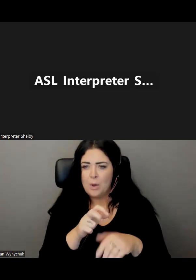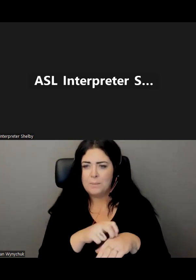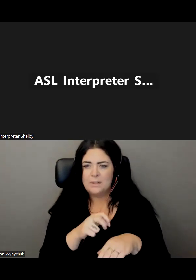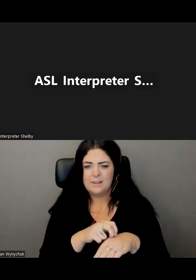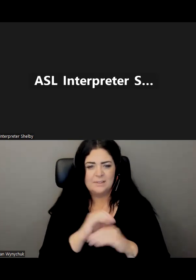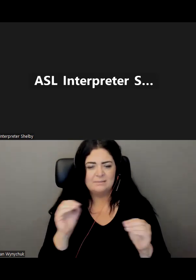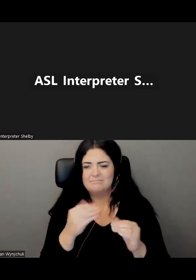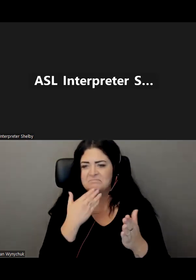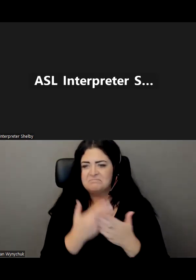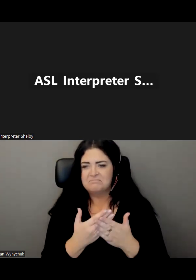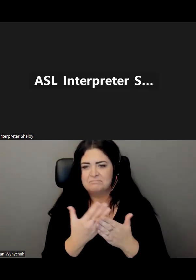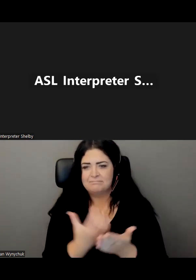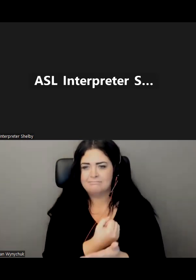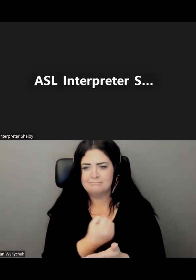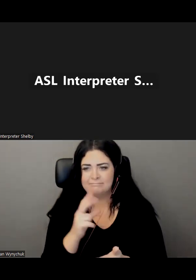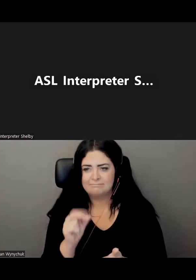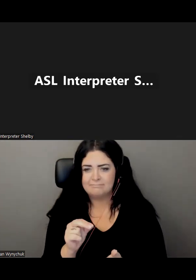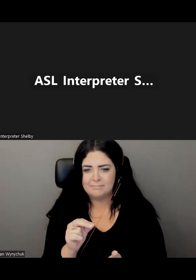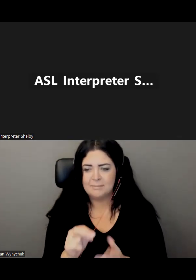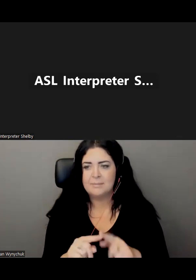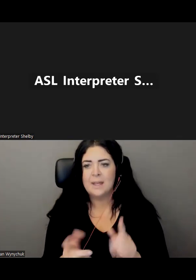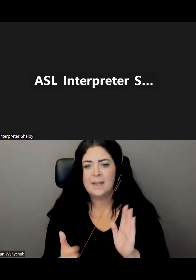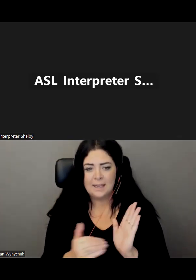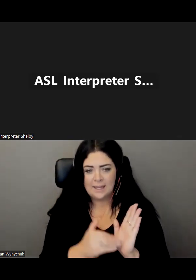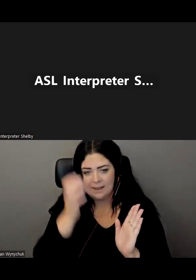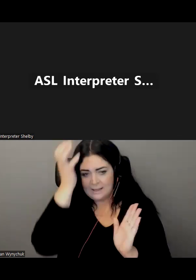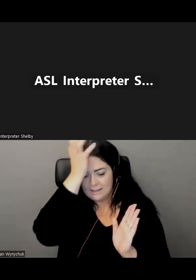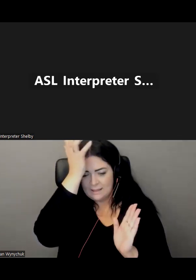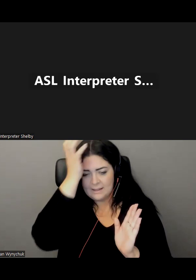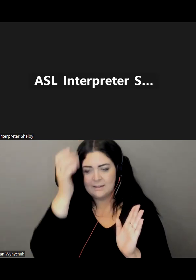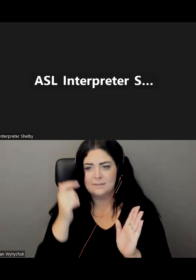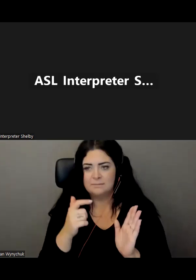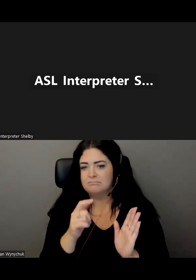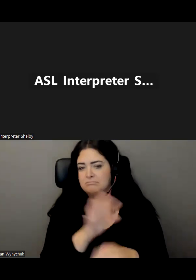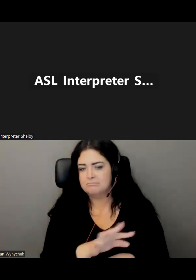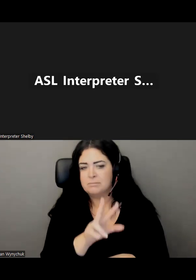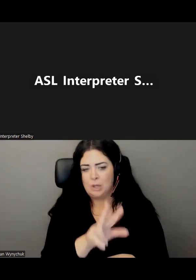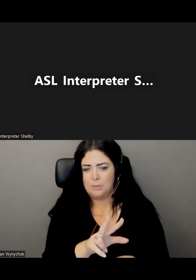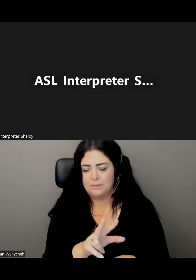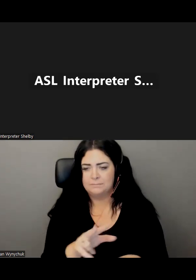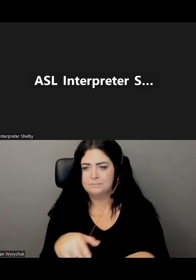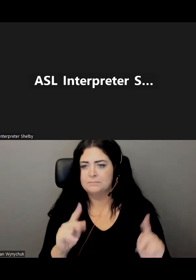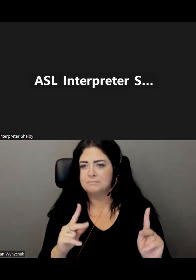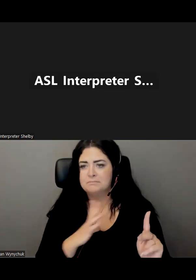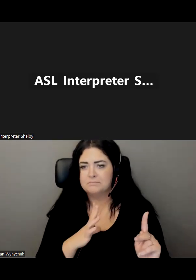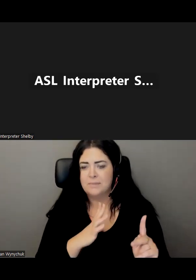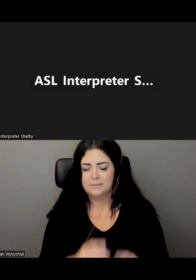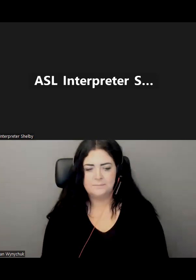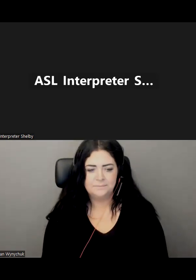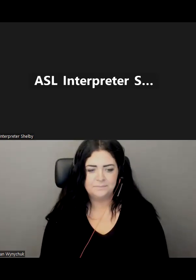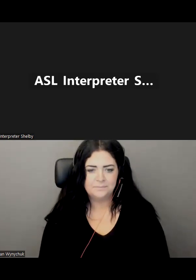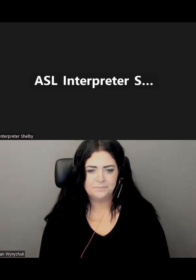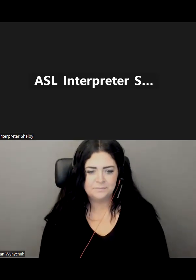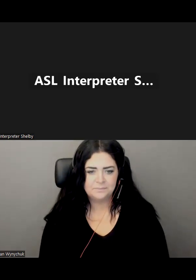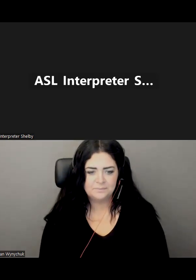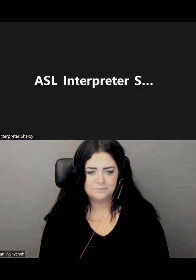really sizable. But then when you're, like I said, with lettuce or something like that, you could definitely do 3 in the container and that would be totally fine.